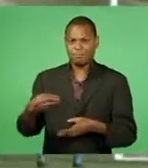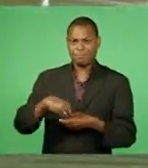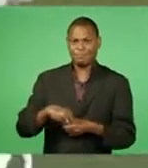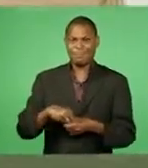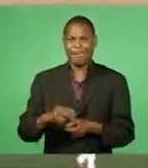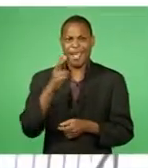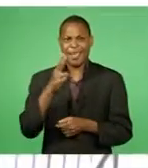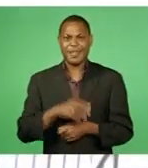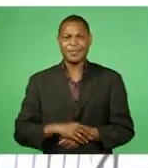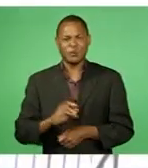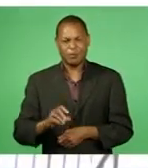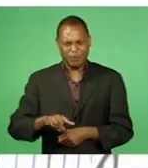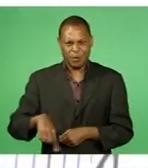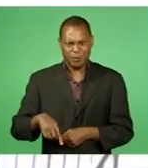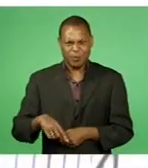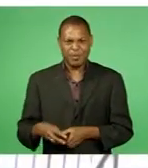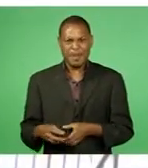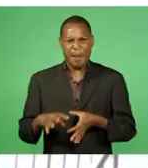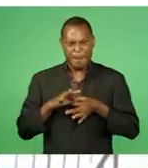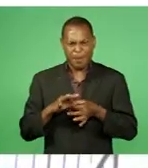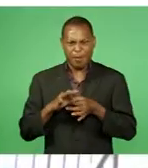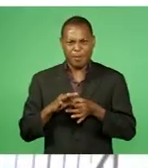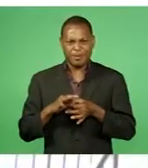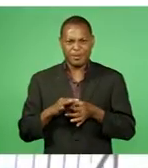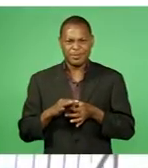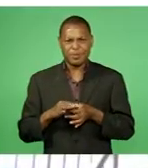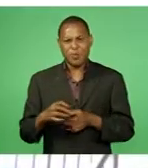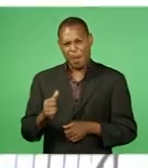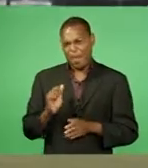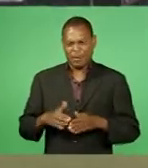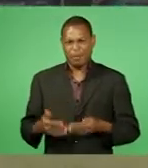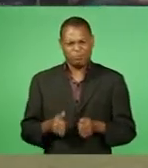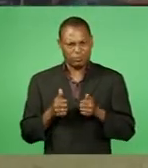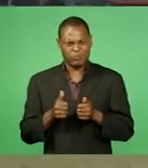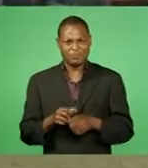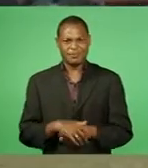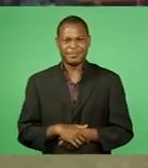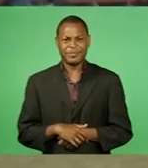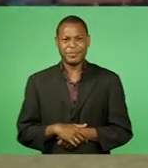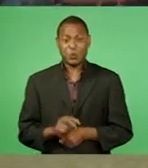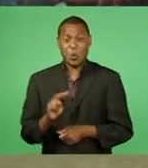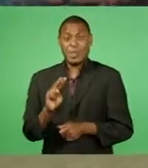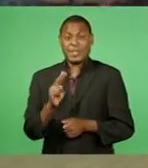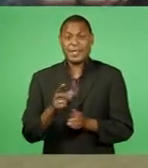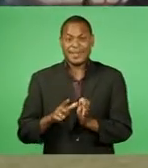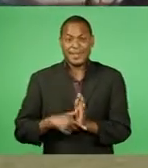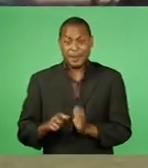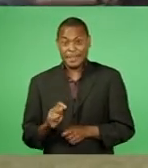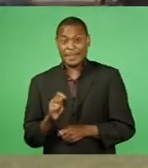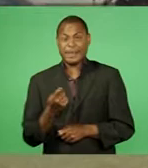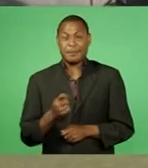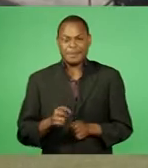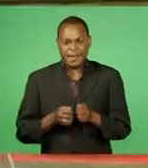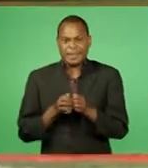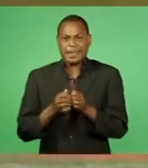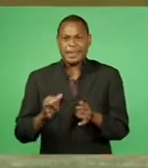has always been a Suva boy, so he'll be back now and will be good for us. The second leg of the CVC will commence on Sunday